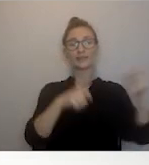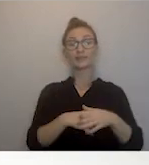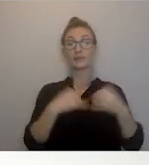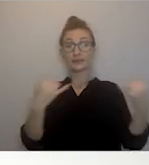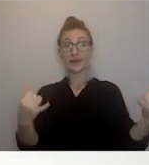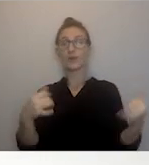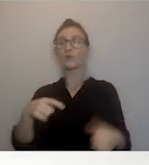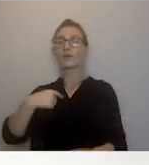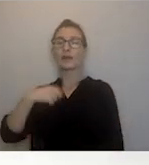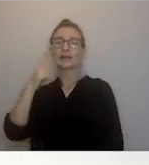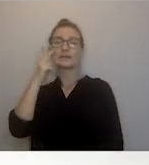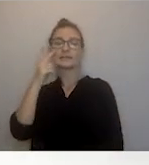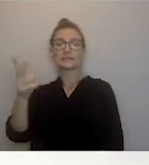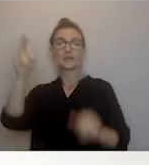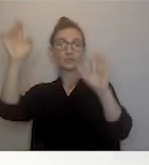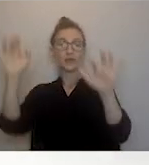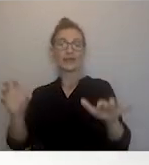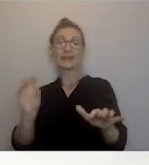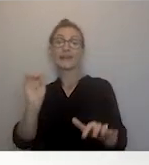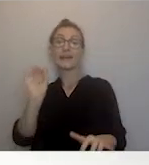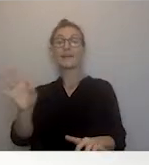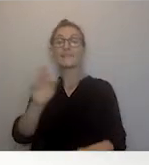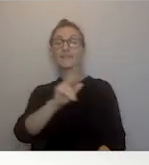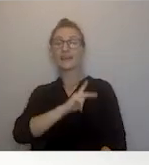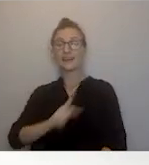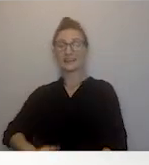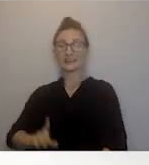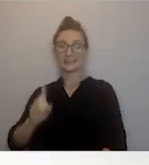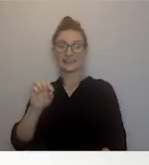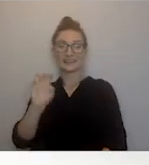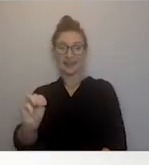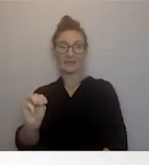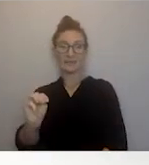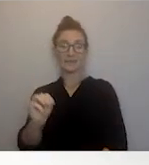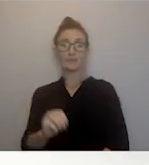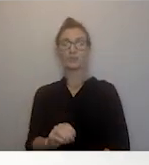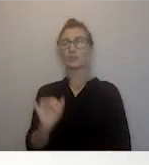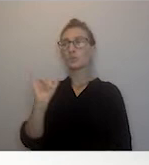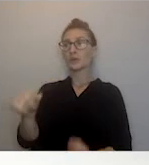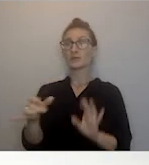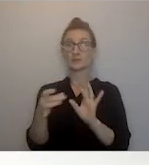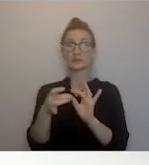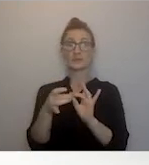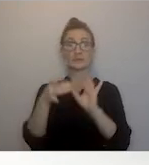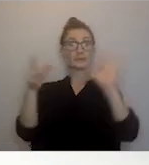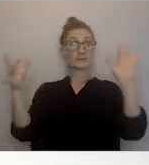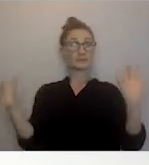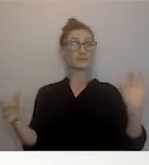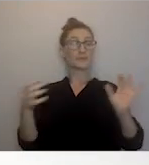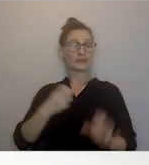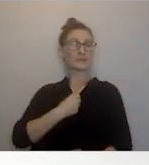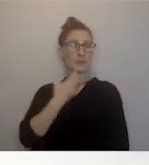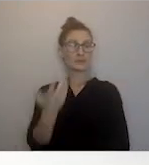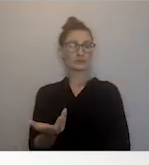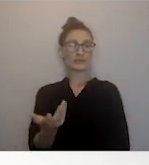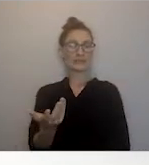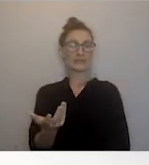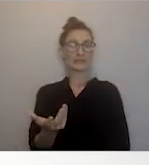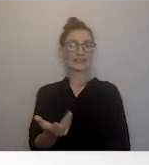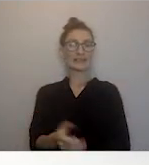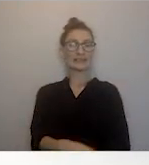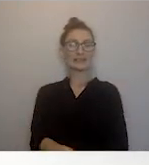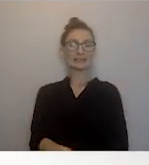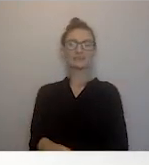new poem you've now created is, I see rain of a kingdom. So it's this idea of creating free form, or sometimes even prose